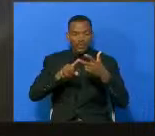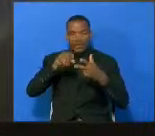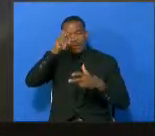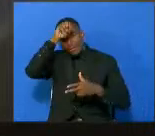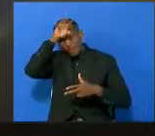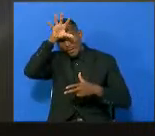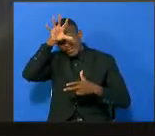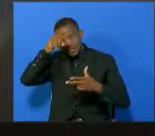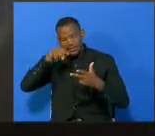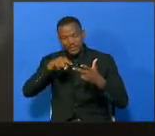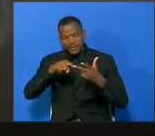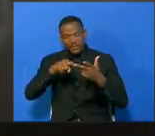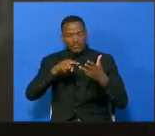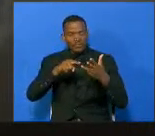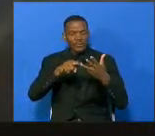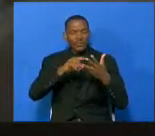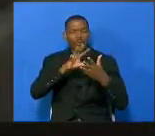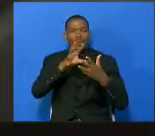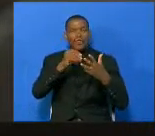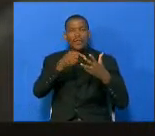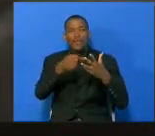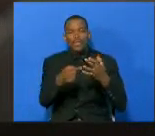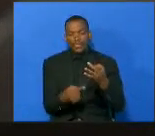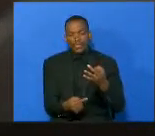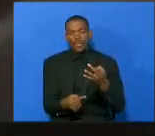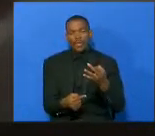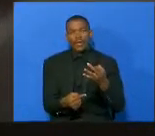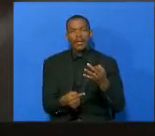mining, just to mention a few,